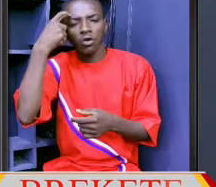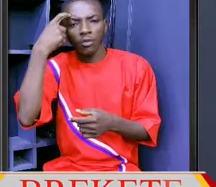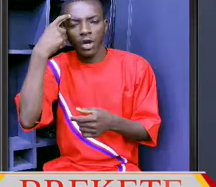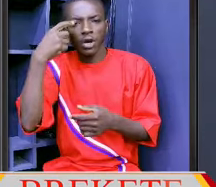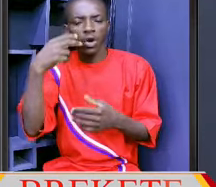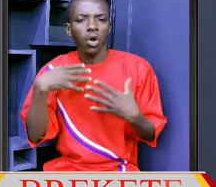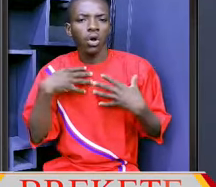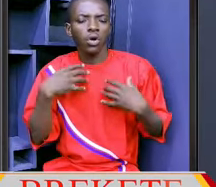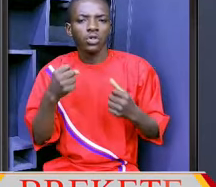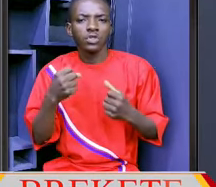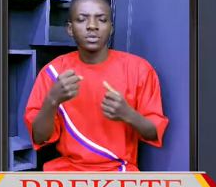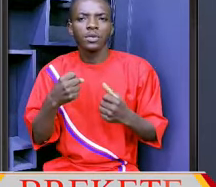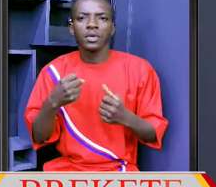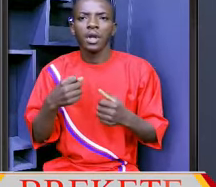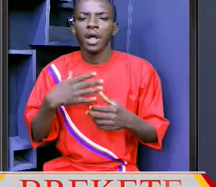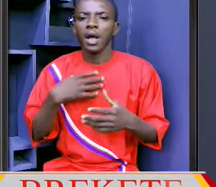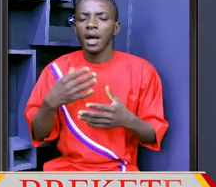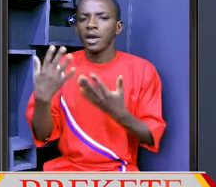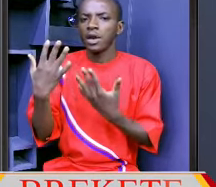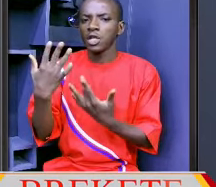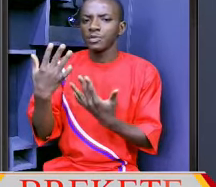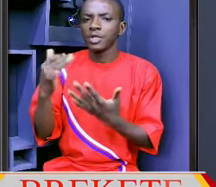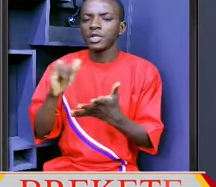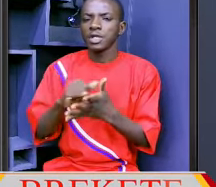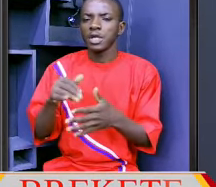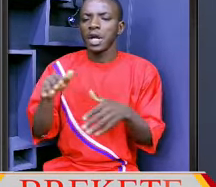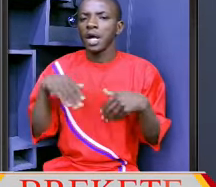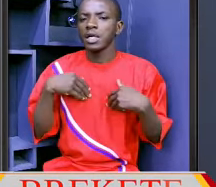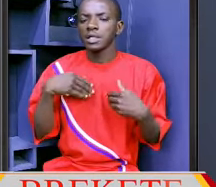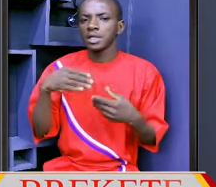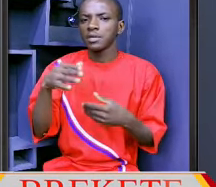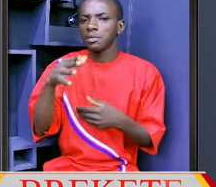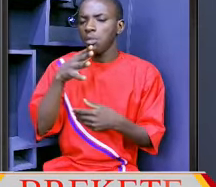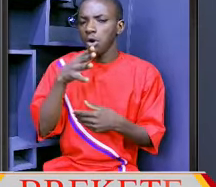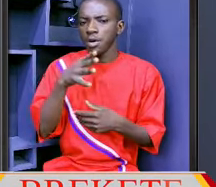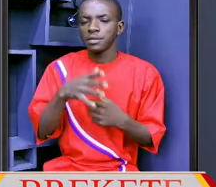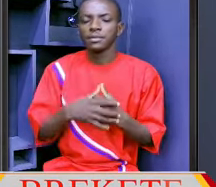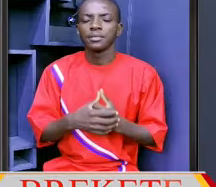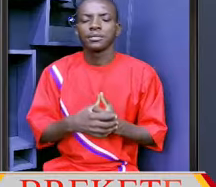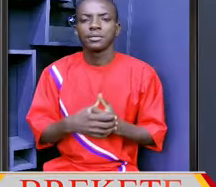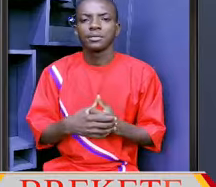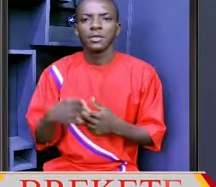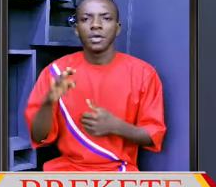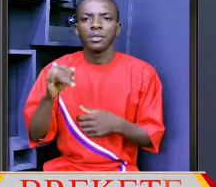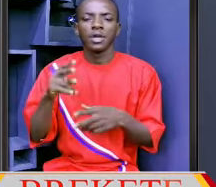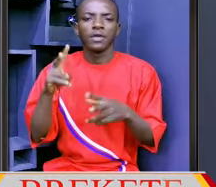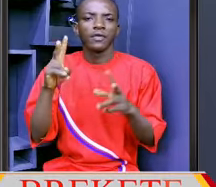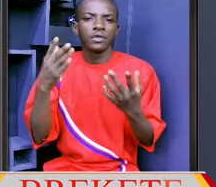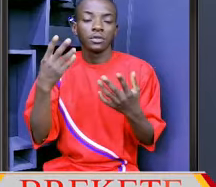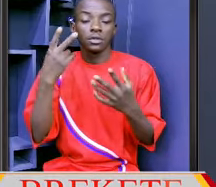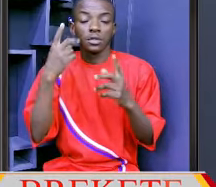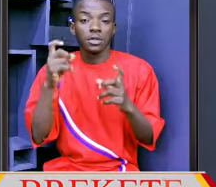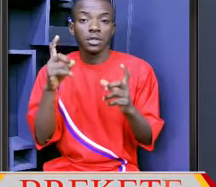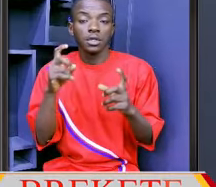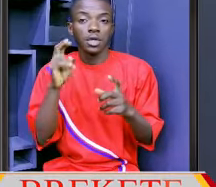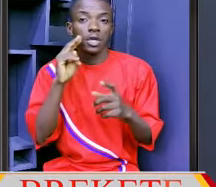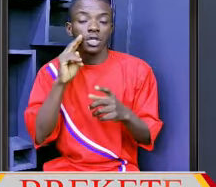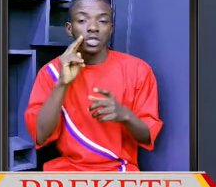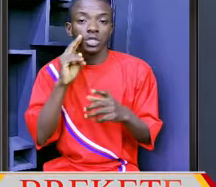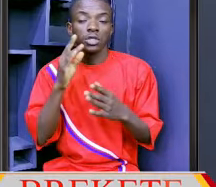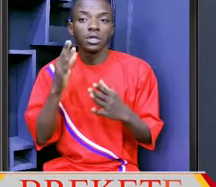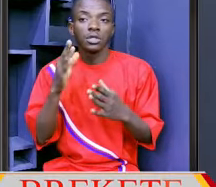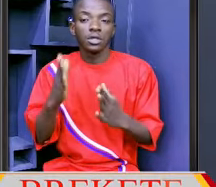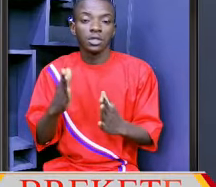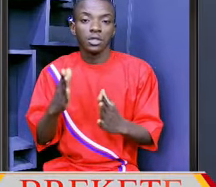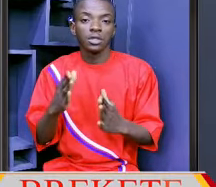hospital and expect, say, then go accept the mother by the virtue of, say, a Nigerian